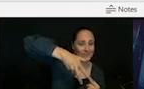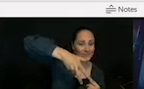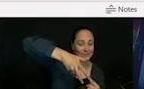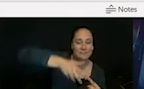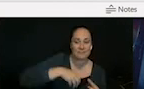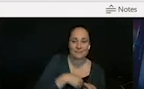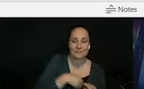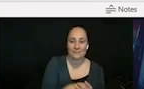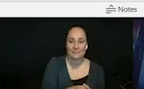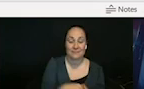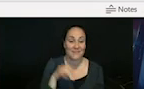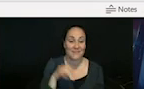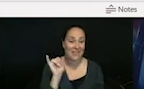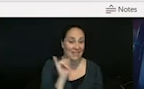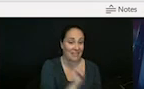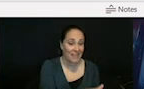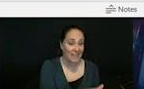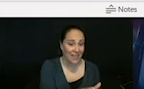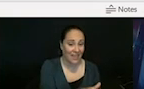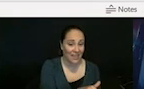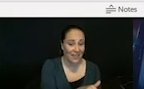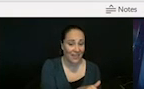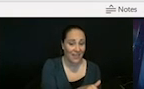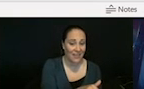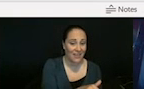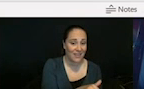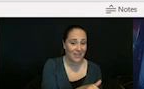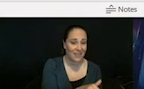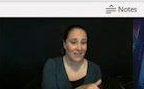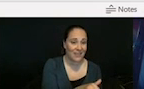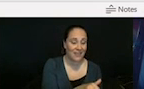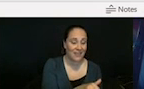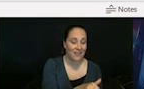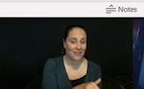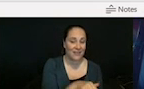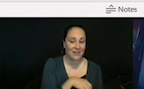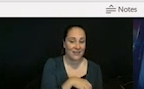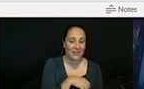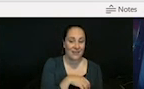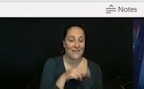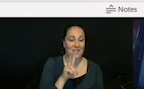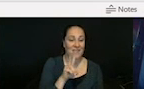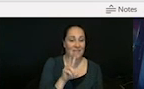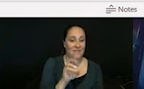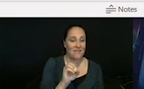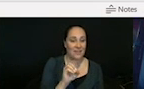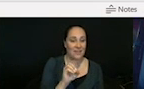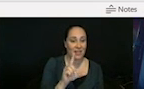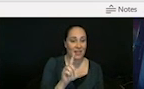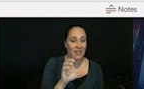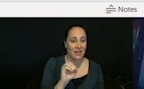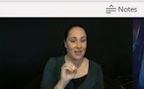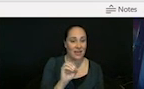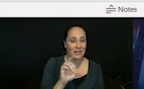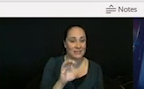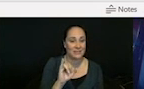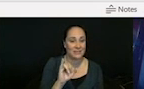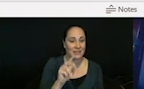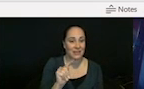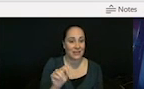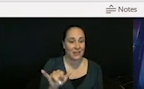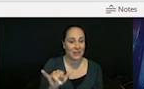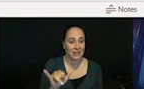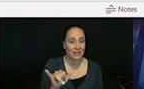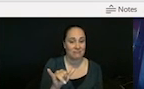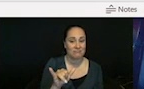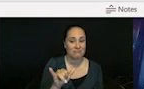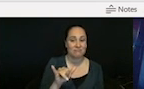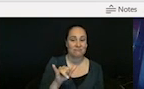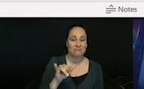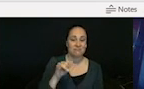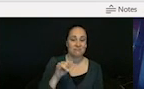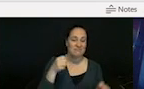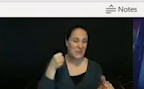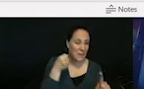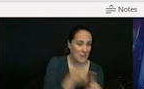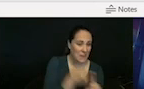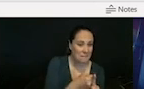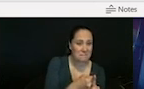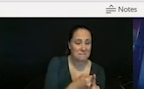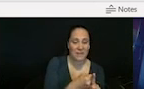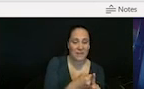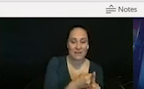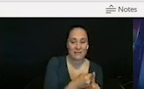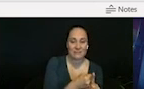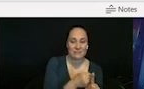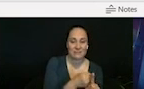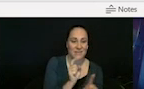that's imparts some sort of rotational velocity to the whole thing. So if you launch from certain places, right, you take